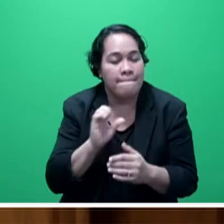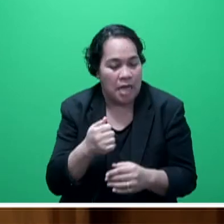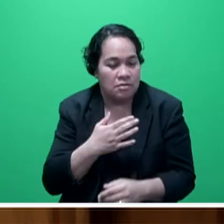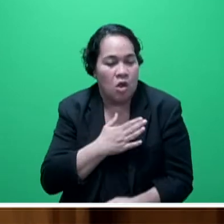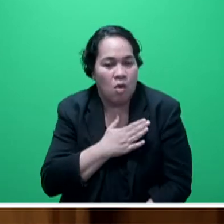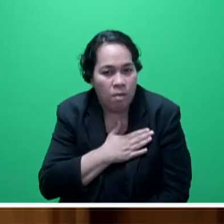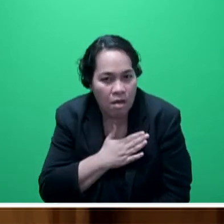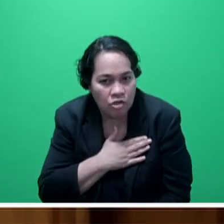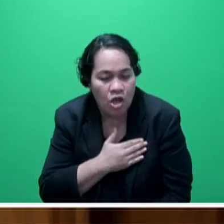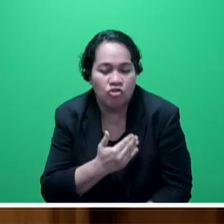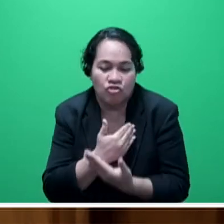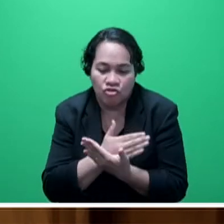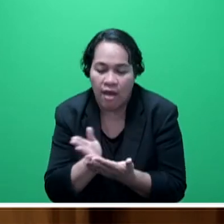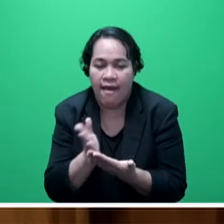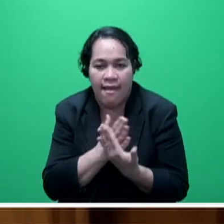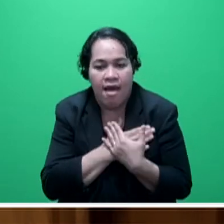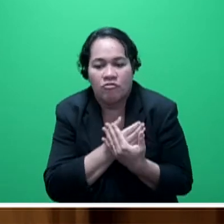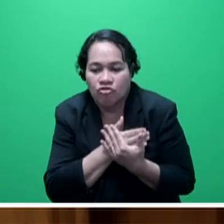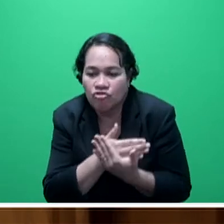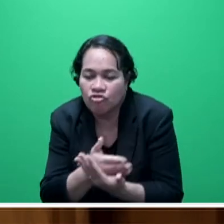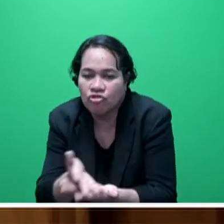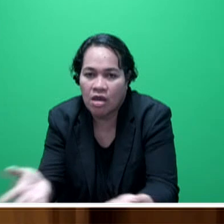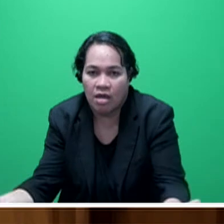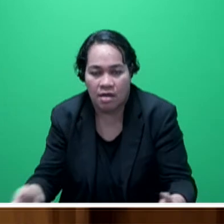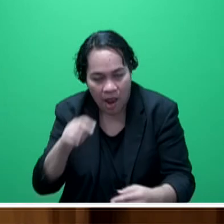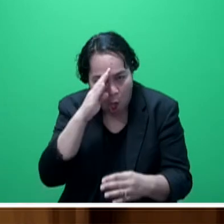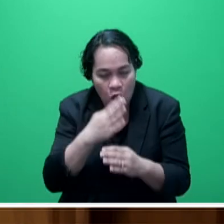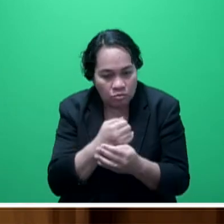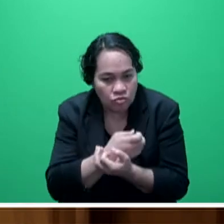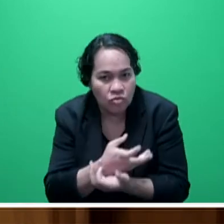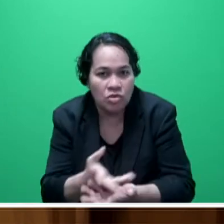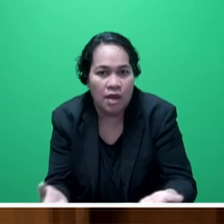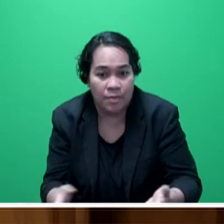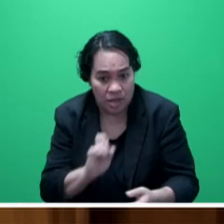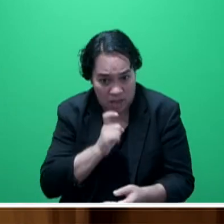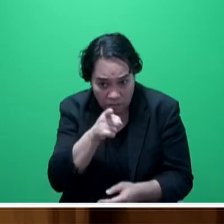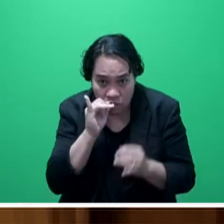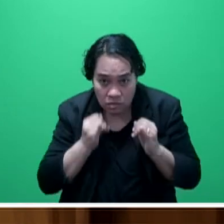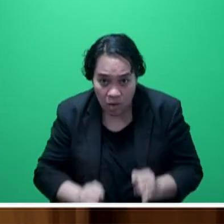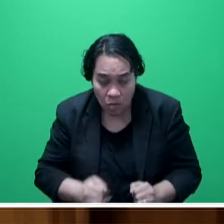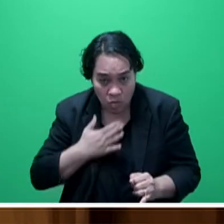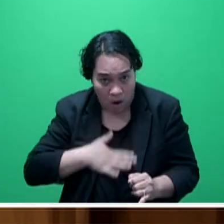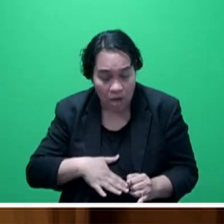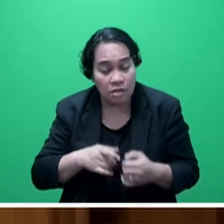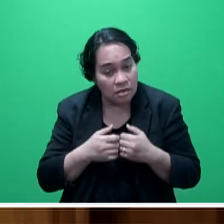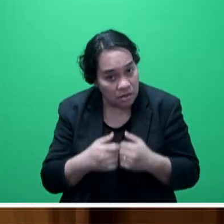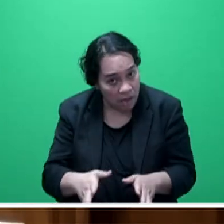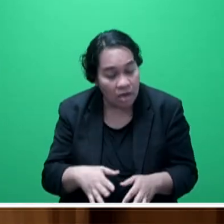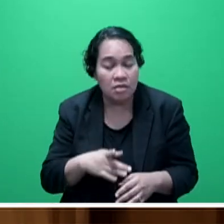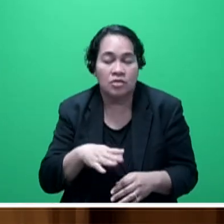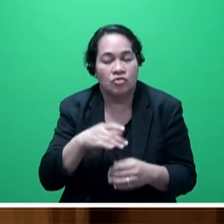and sharing love and hope. If an individual wants to change Fiji today, start each day with